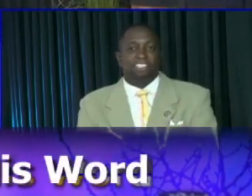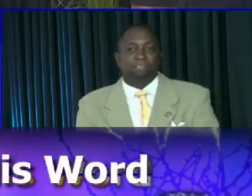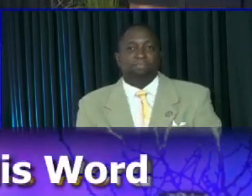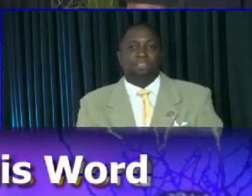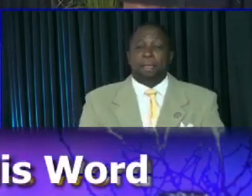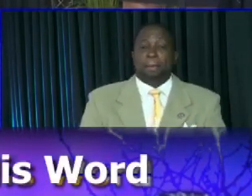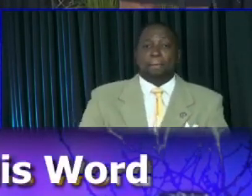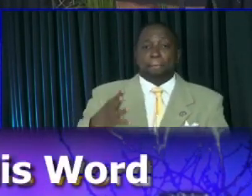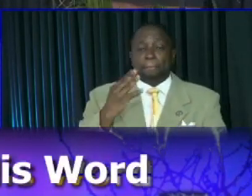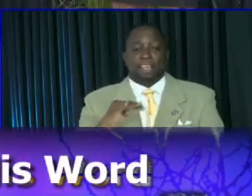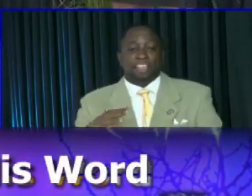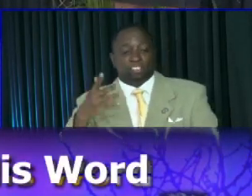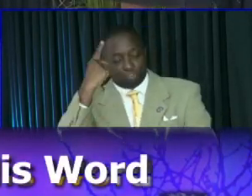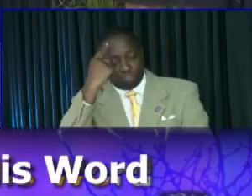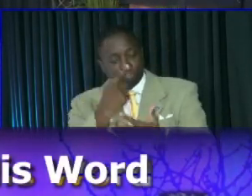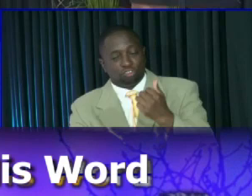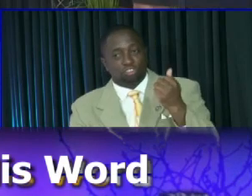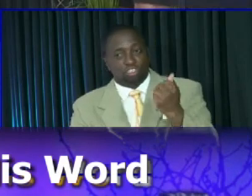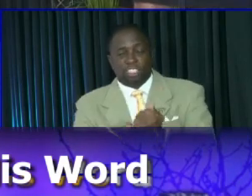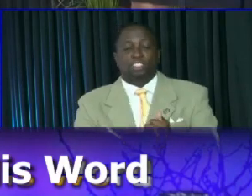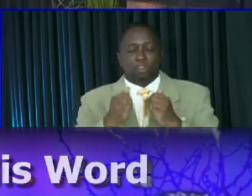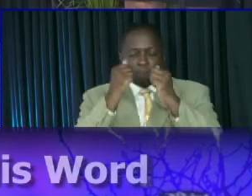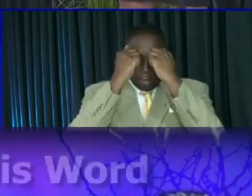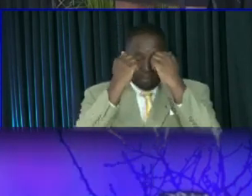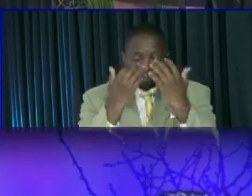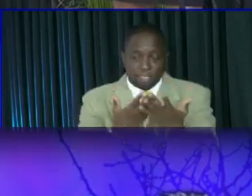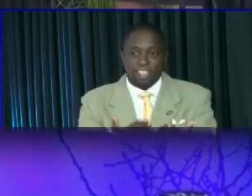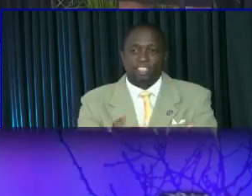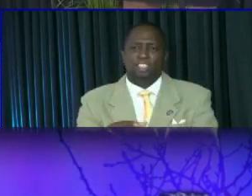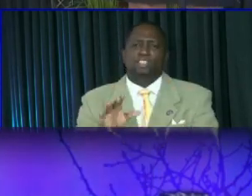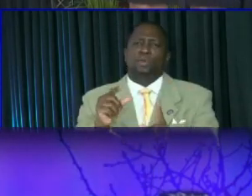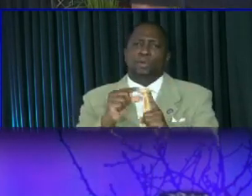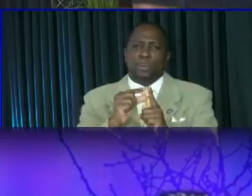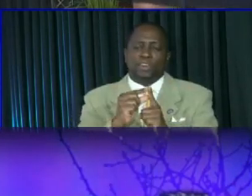I follow Jesus. By trusting and obeying His Word.